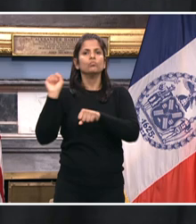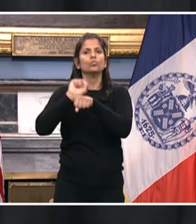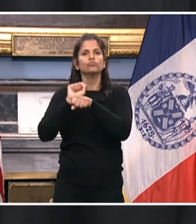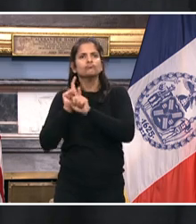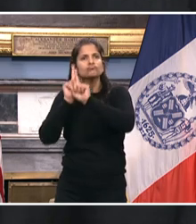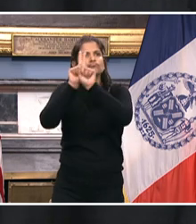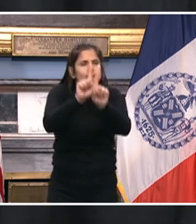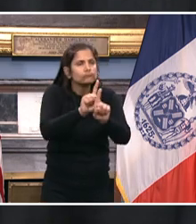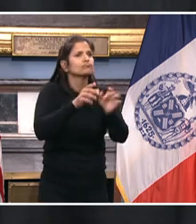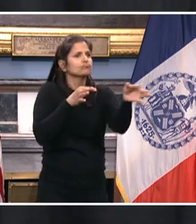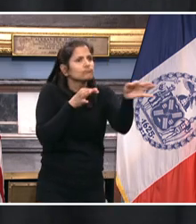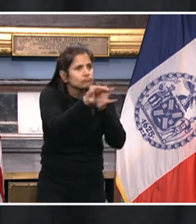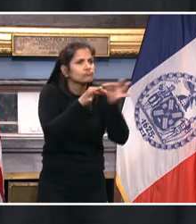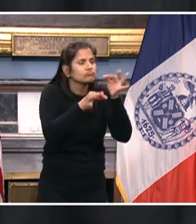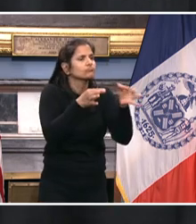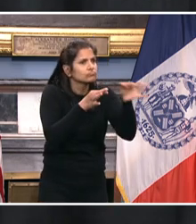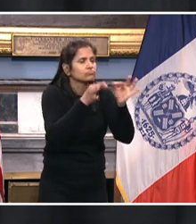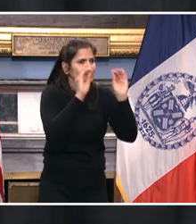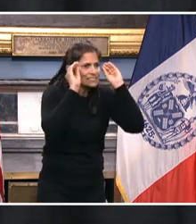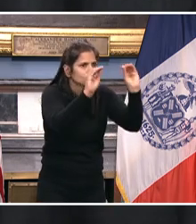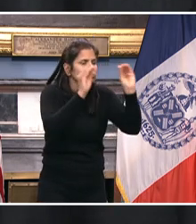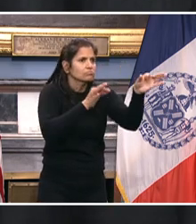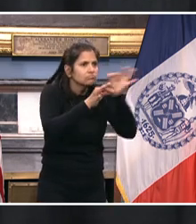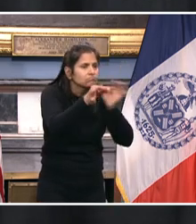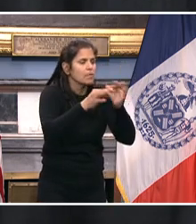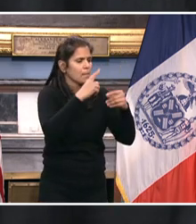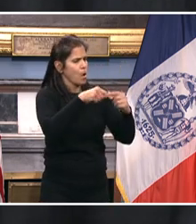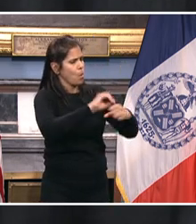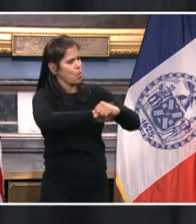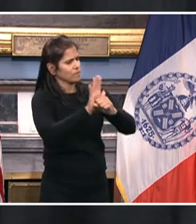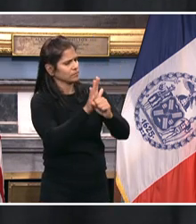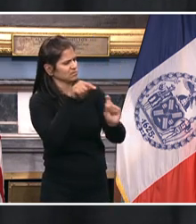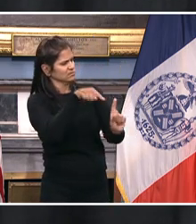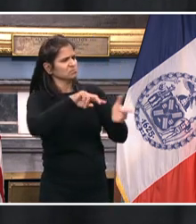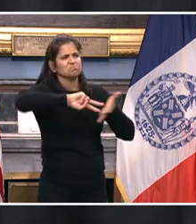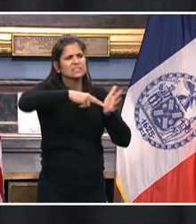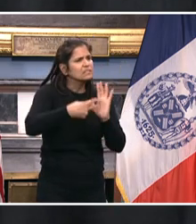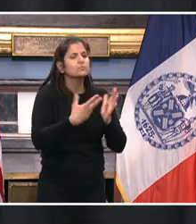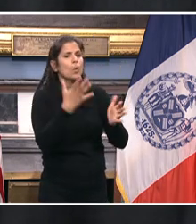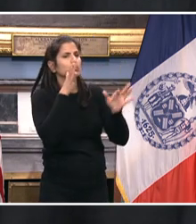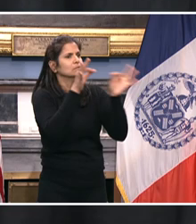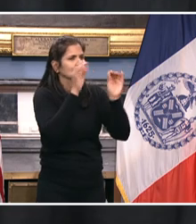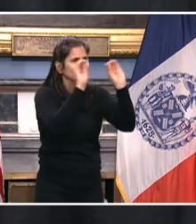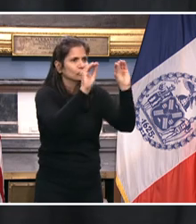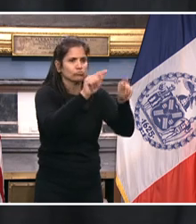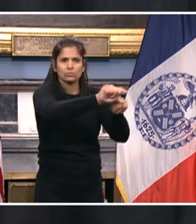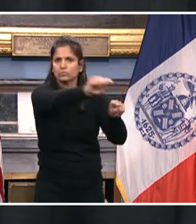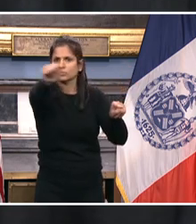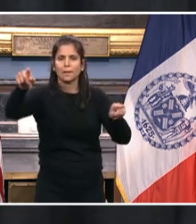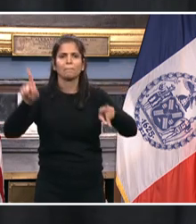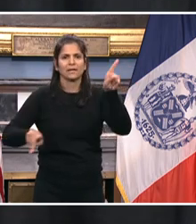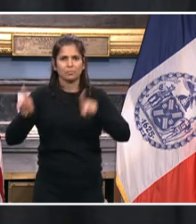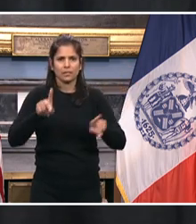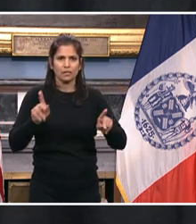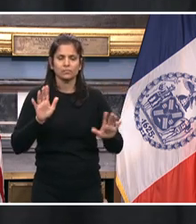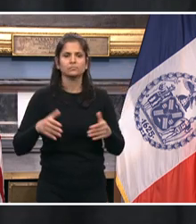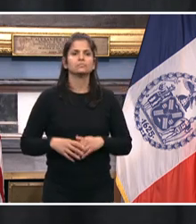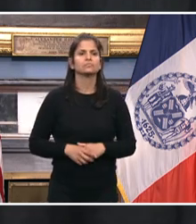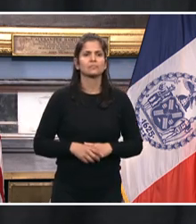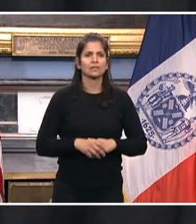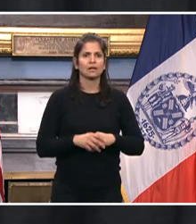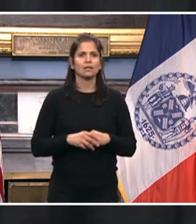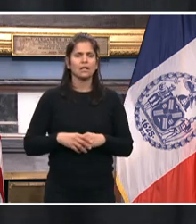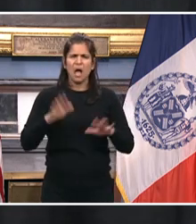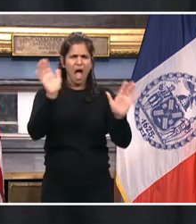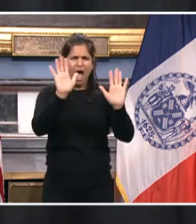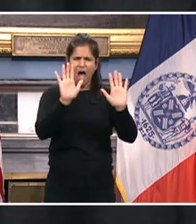for a nonprofit to do something they're uncomfortable doing. And again, as we can free up any other healthcare workers or folks